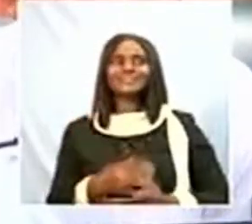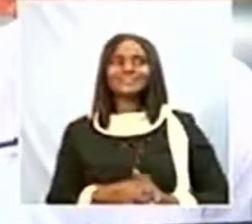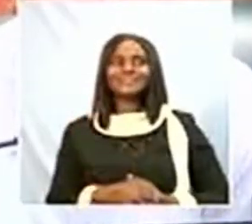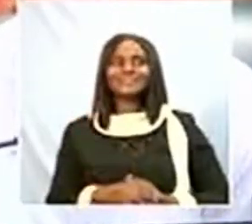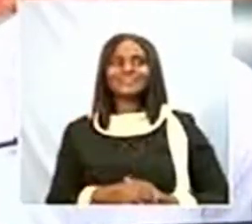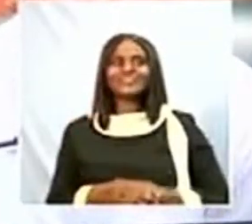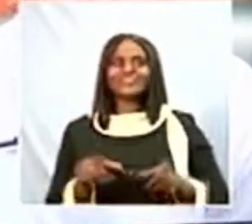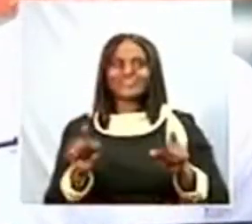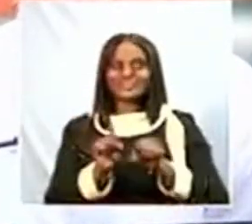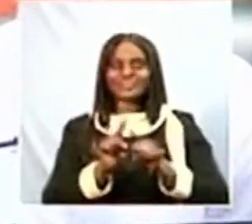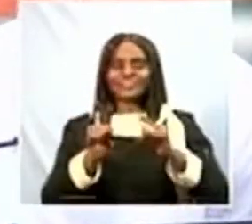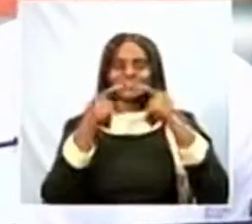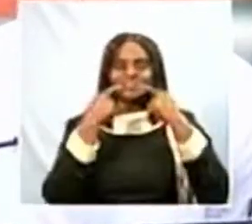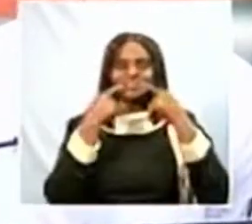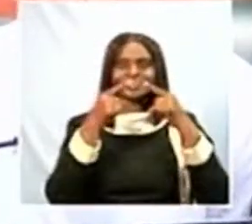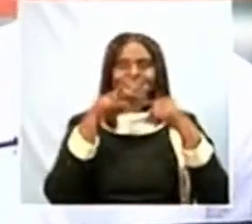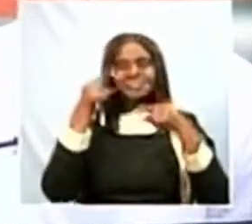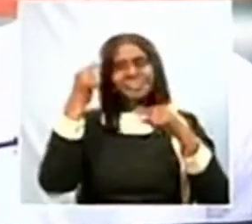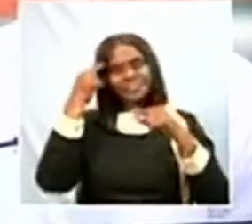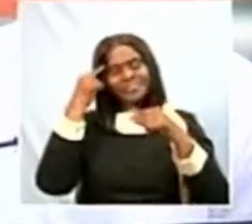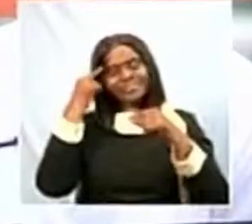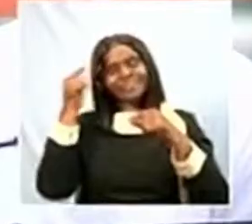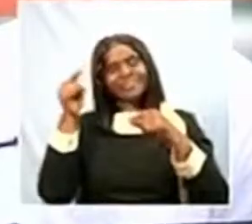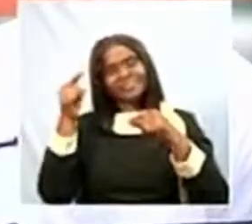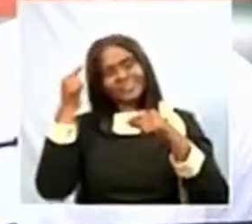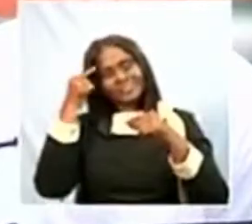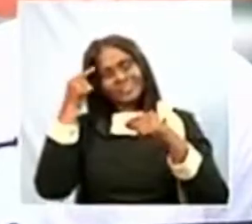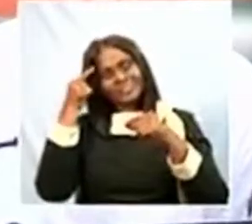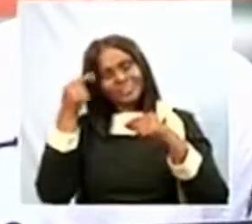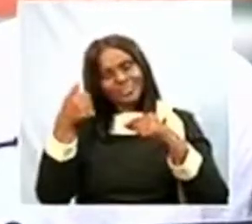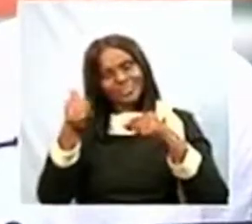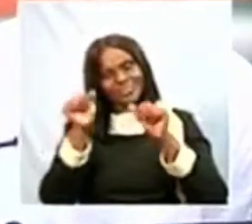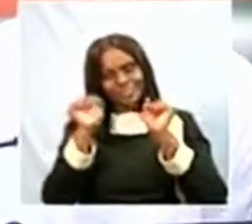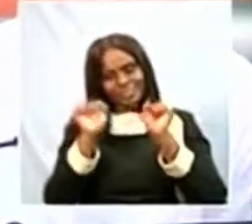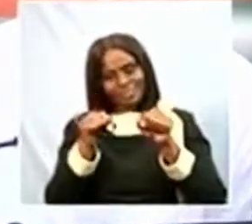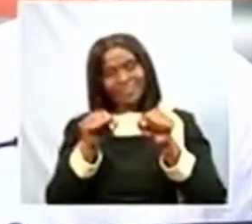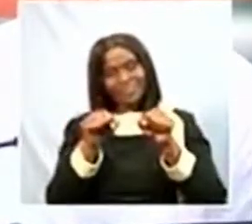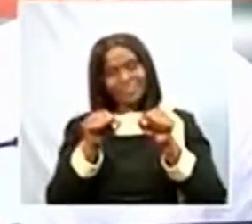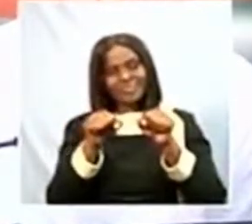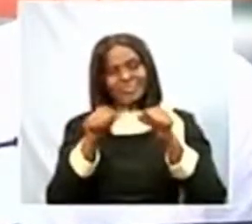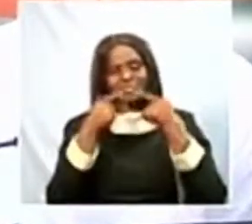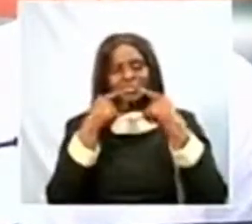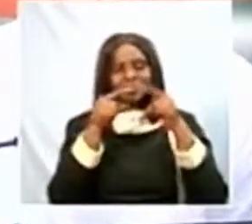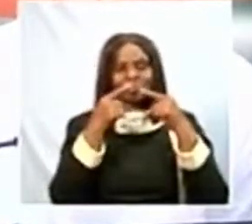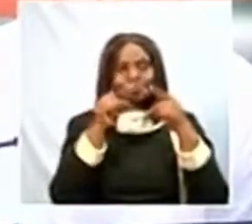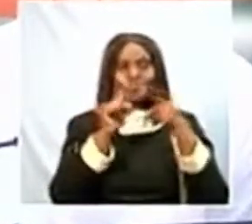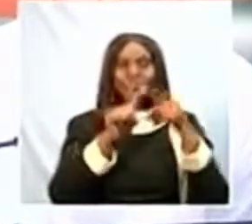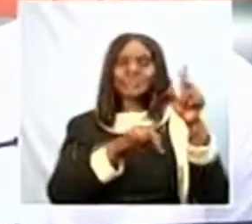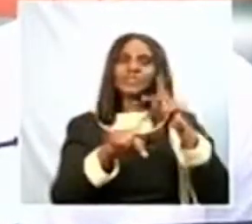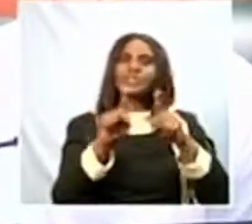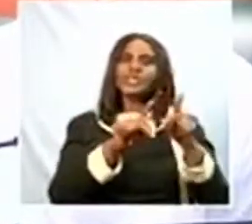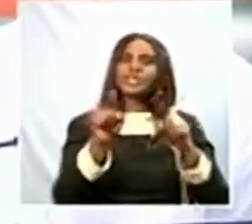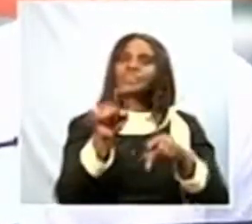and announce them to the government so that the government can announce them to the